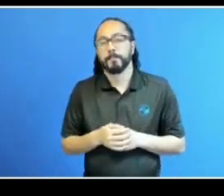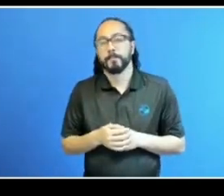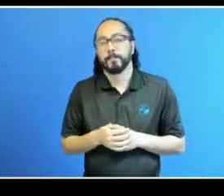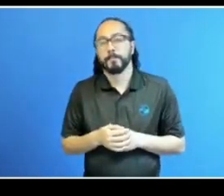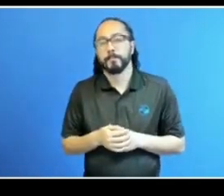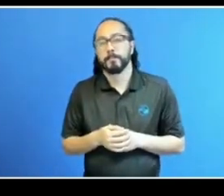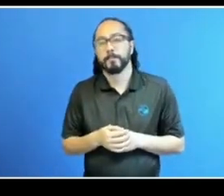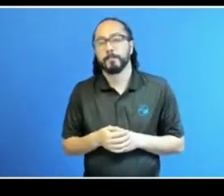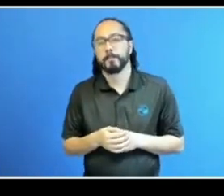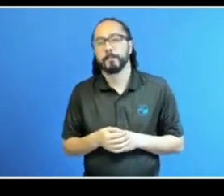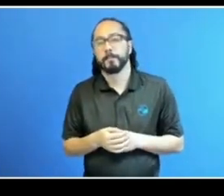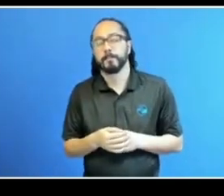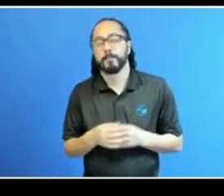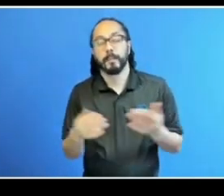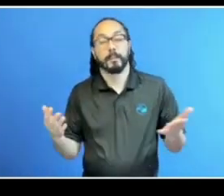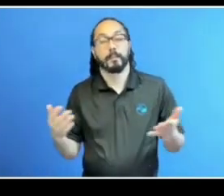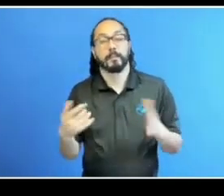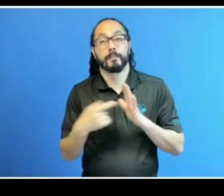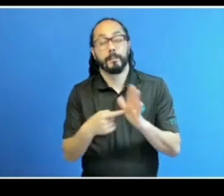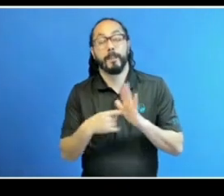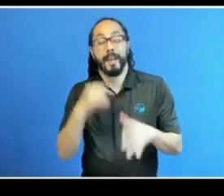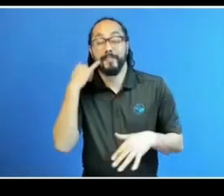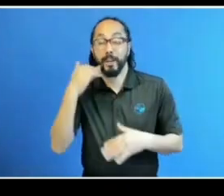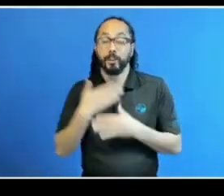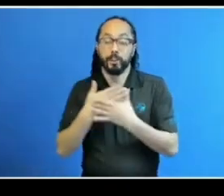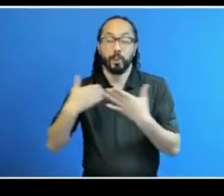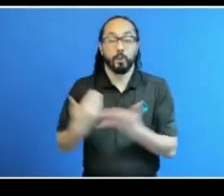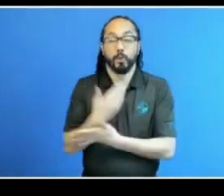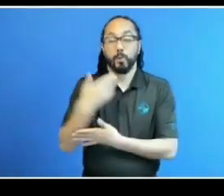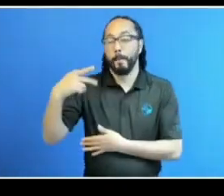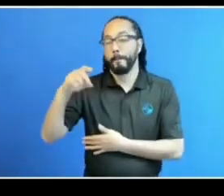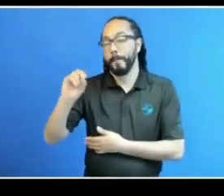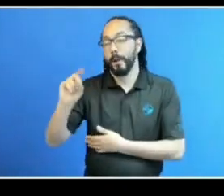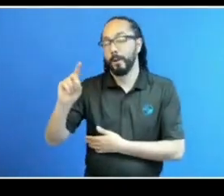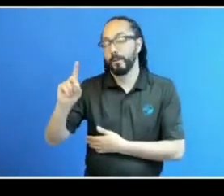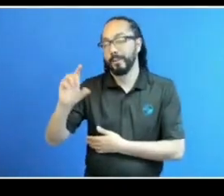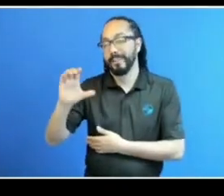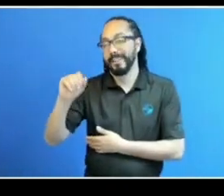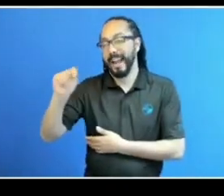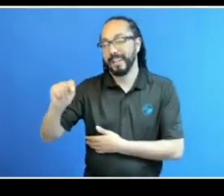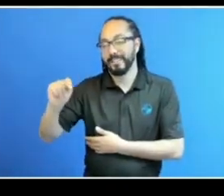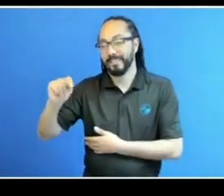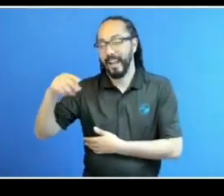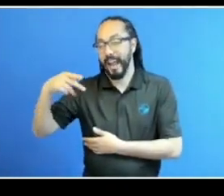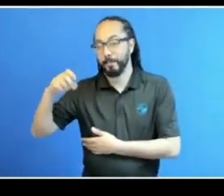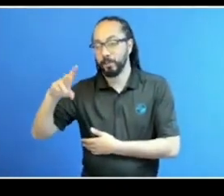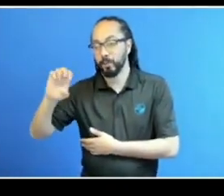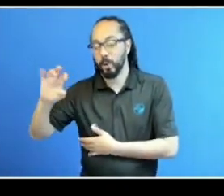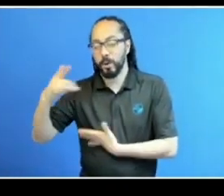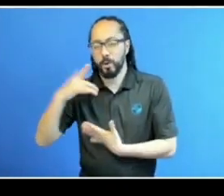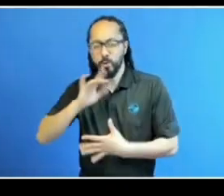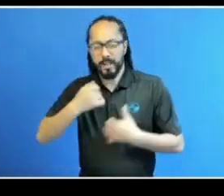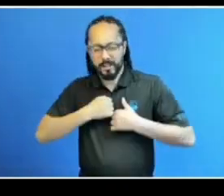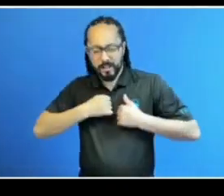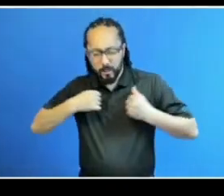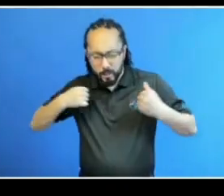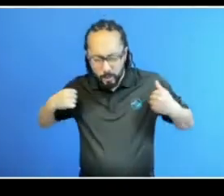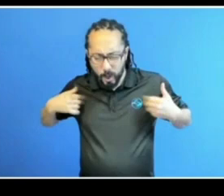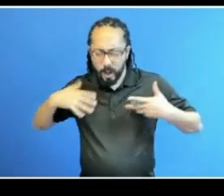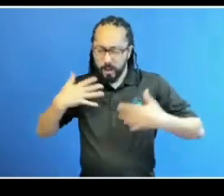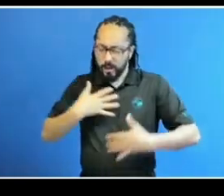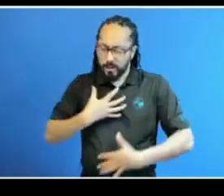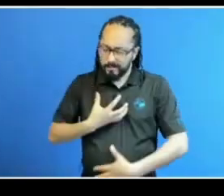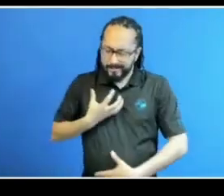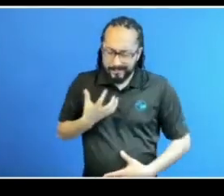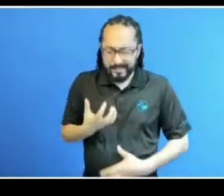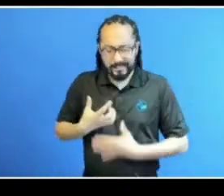success when I, share an episode that is very super vulnerable, and someone reaches out to me privately